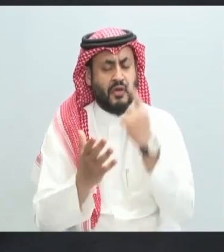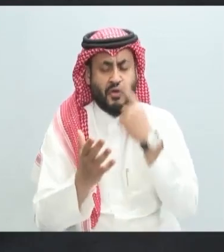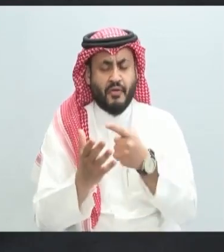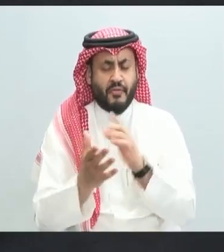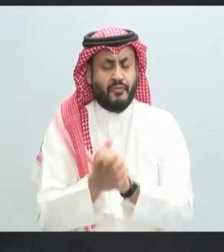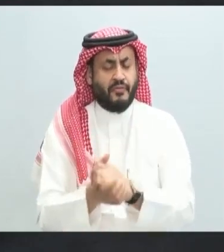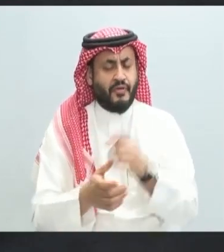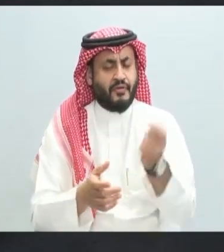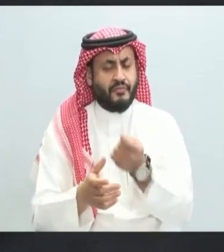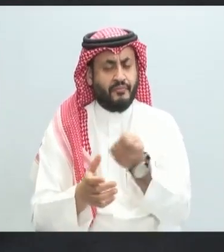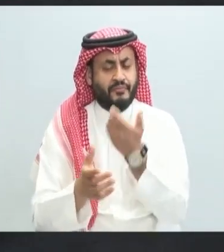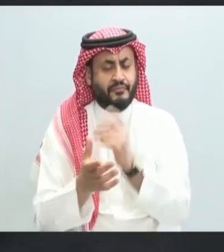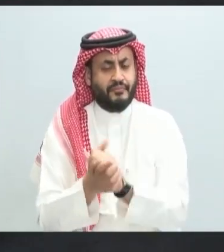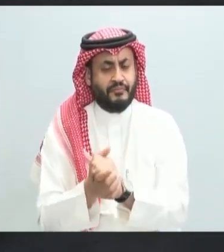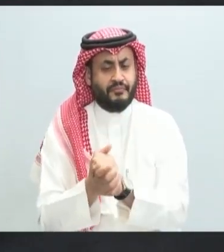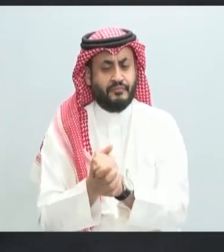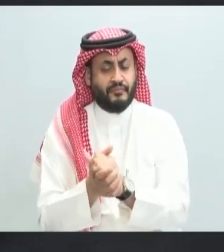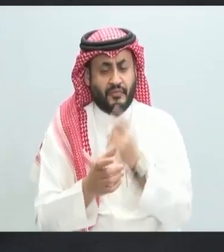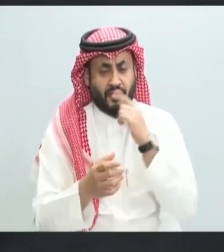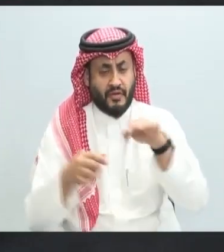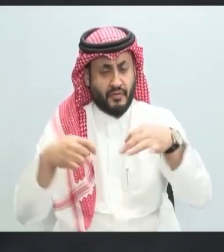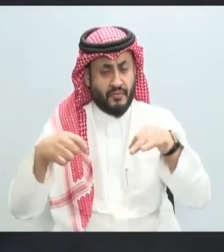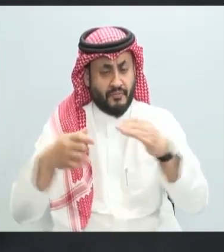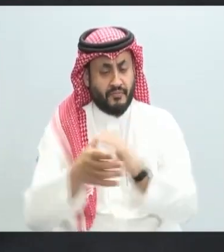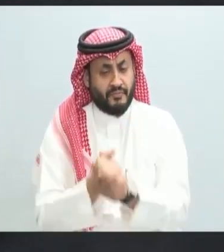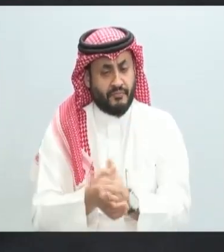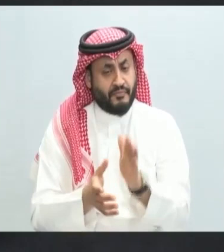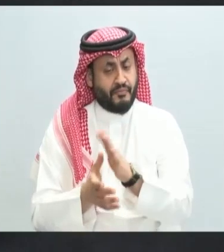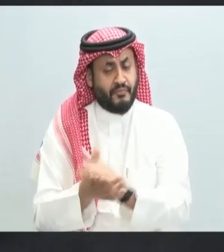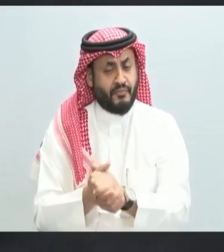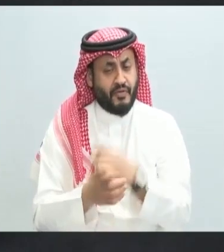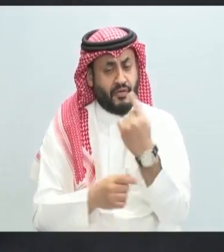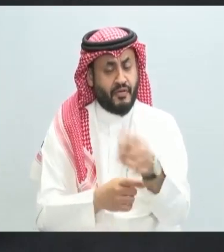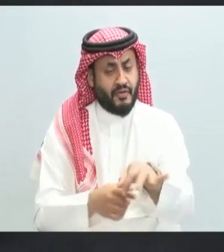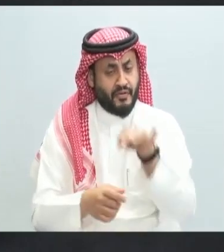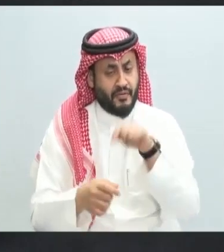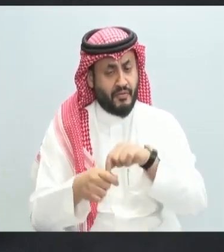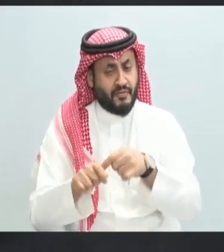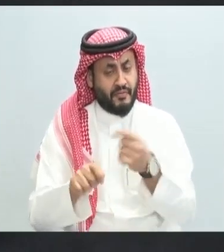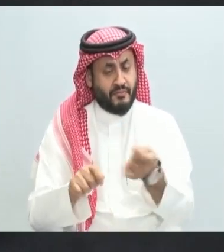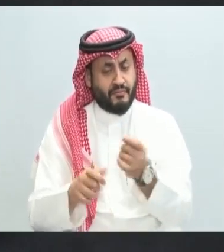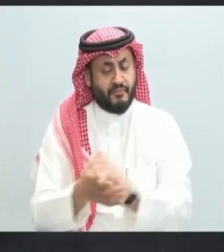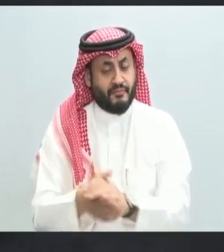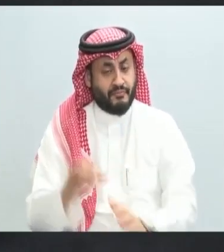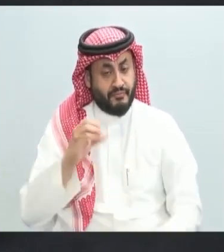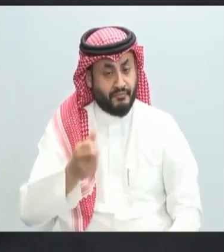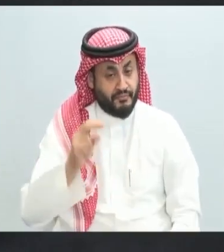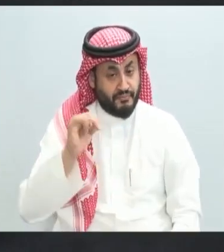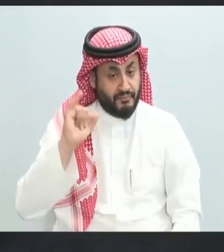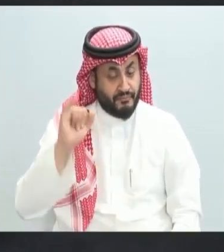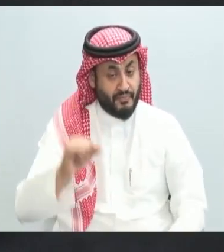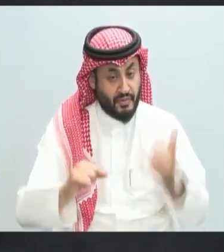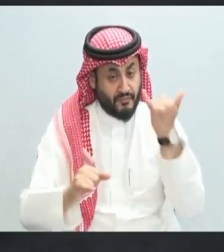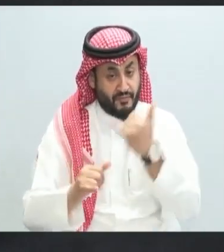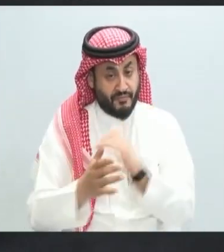I use your, can I have a paper? Can I have your pencil? So can I is very